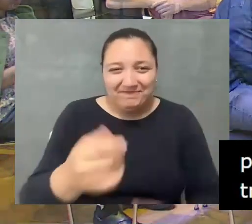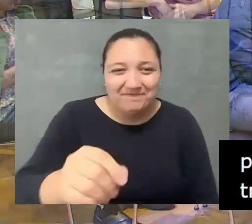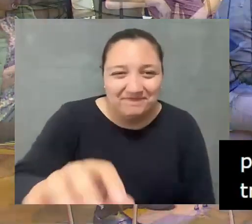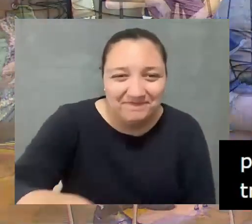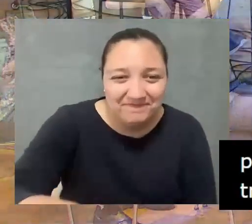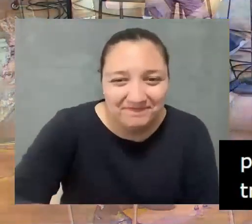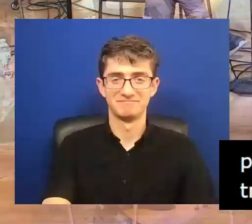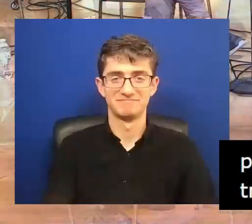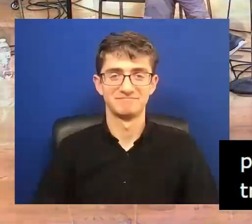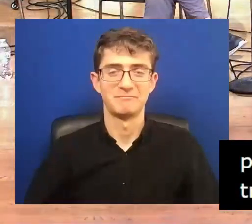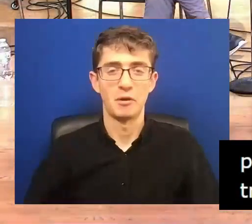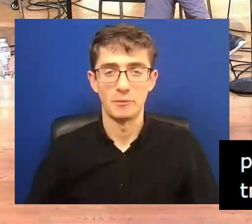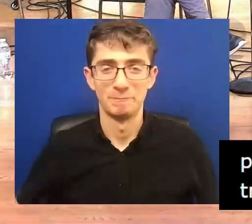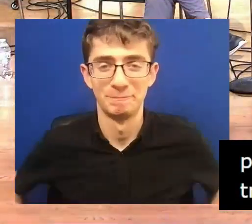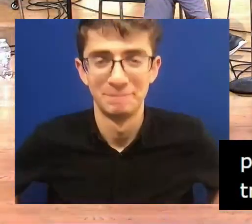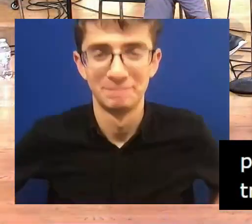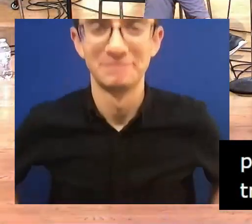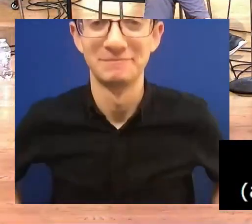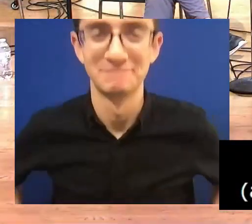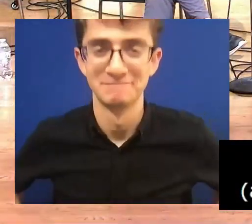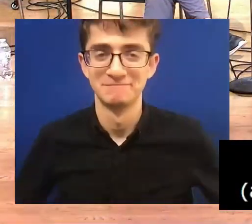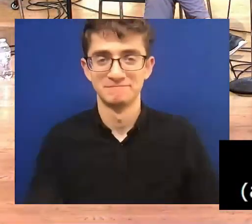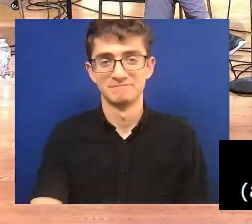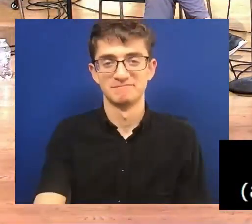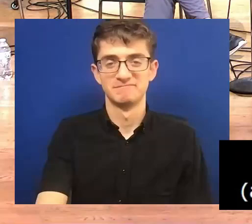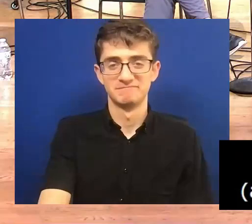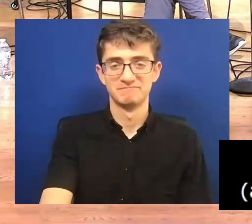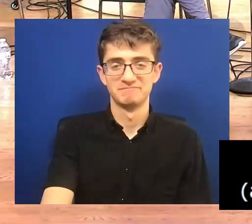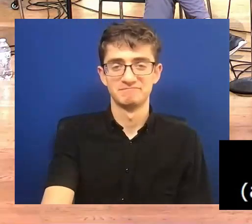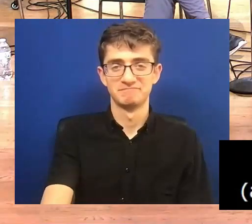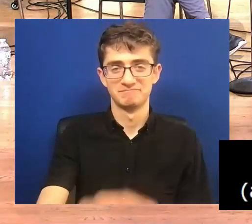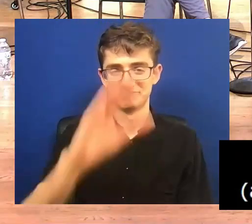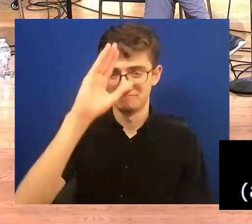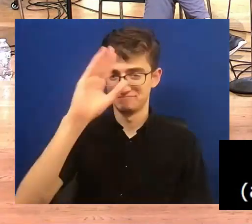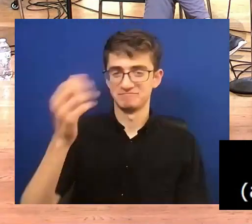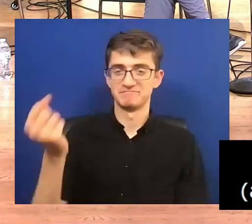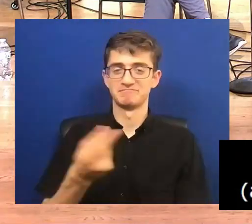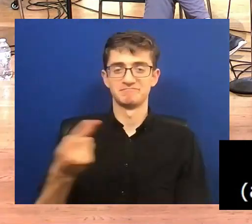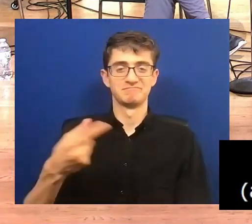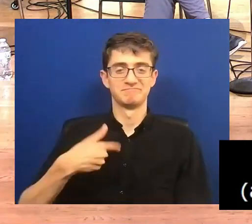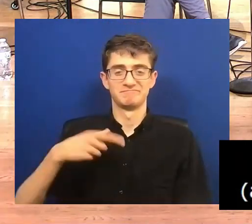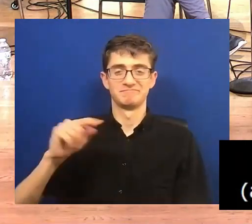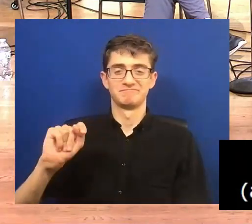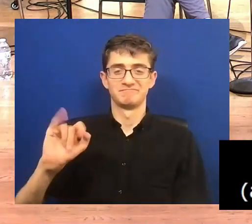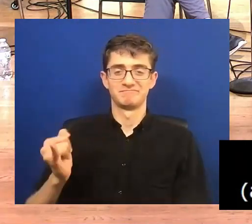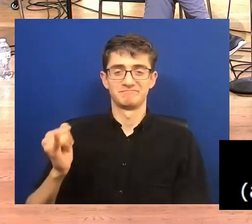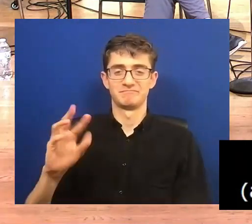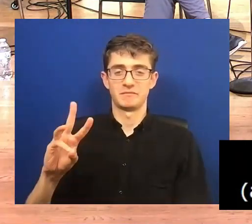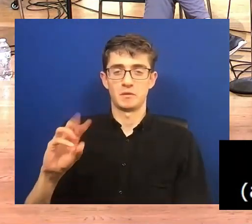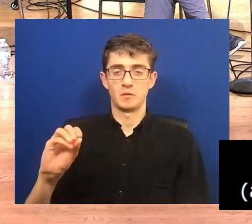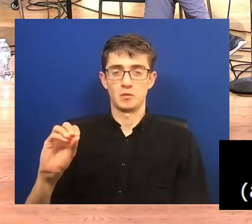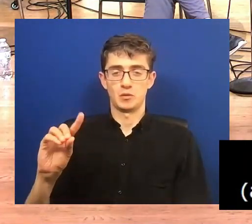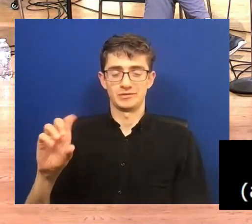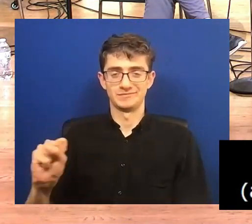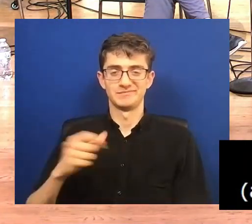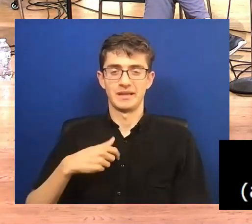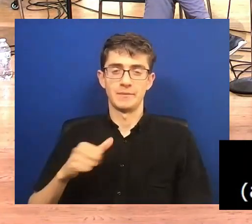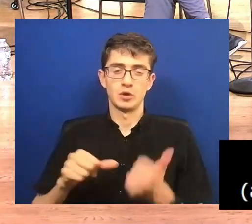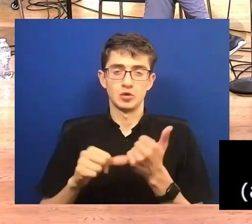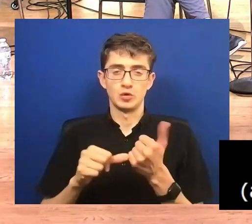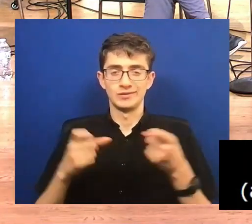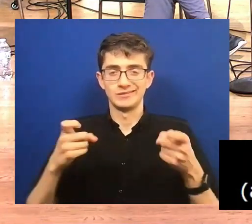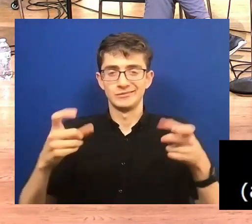Hi, everyone. My name is TJ Woods, and I have the pleasure of serving as the Associate Director of Technology Training Programs for the New York